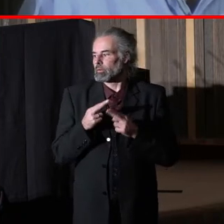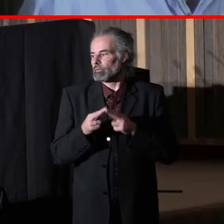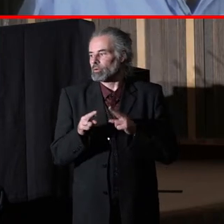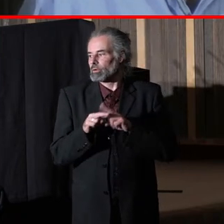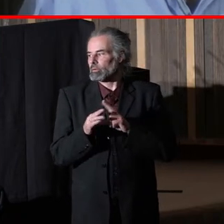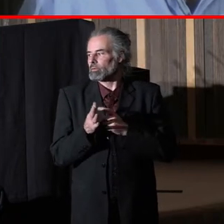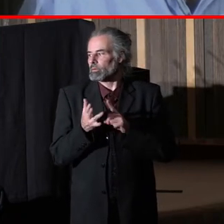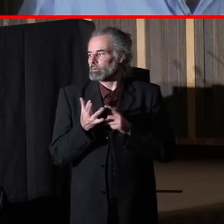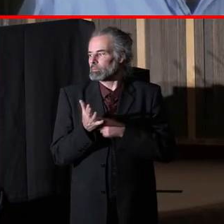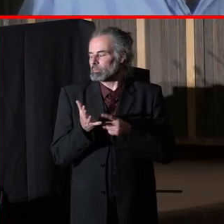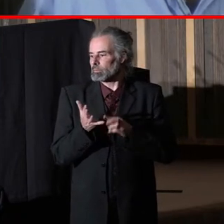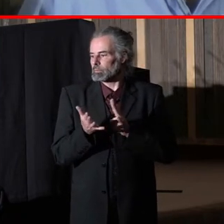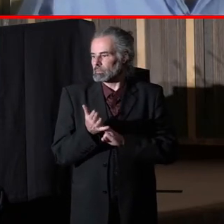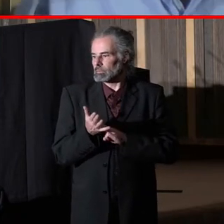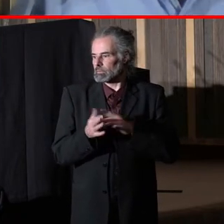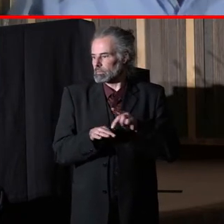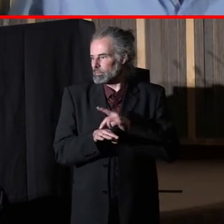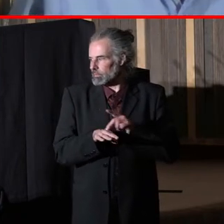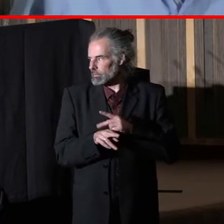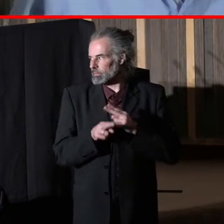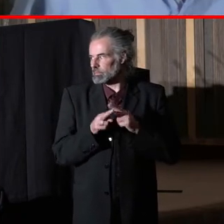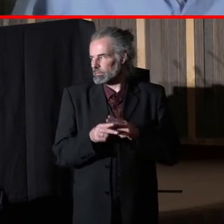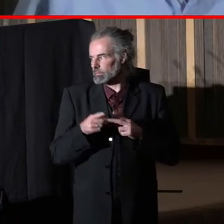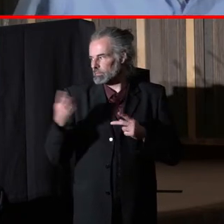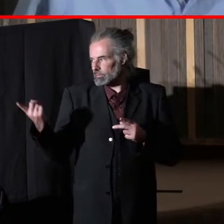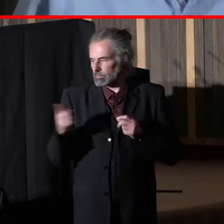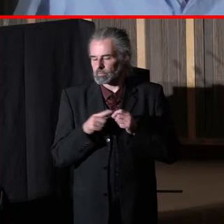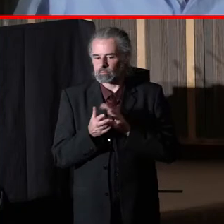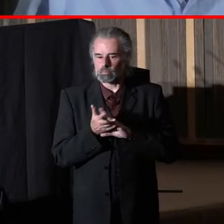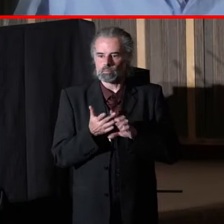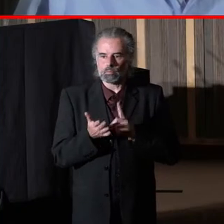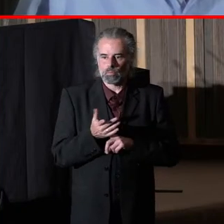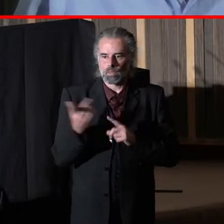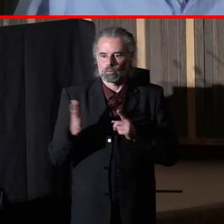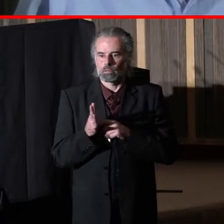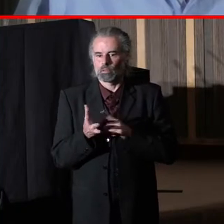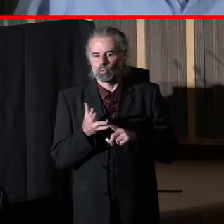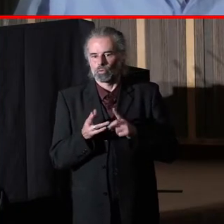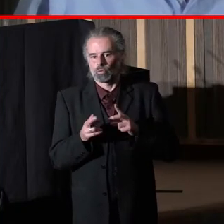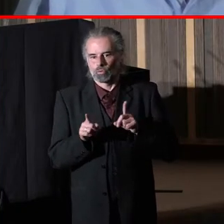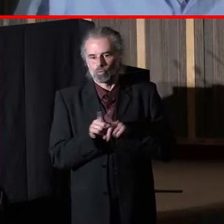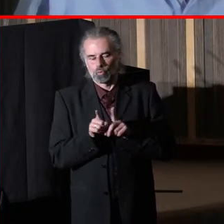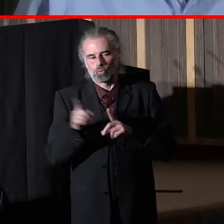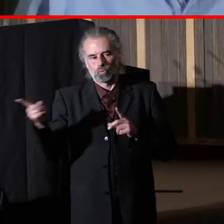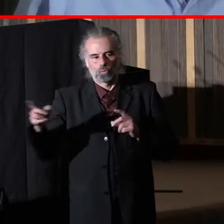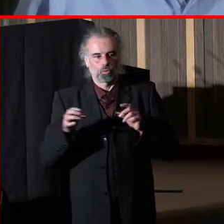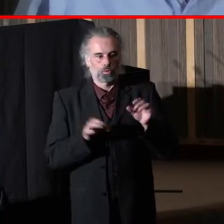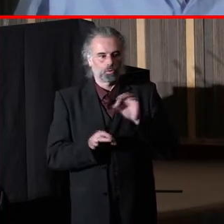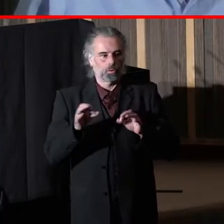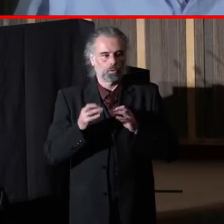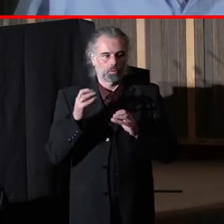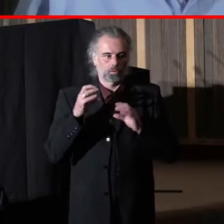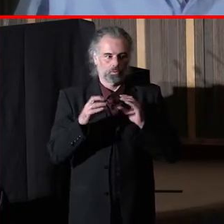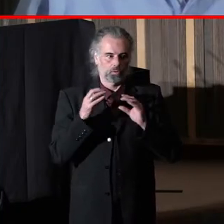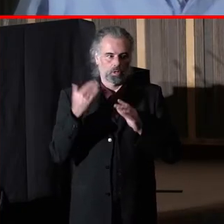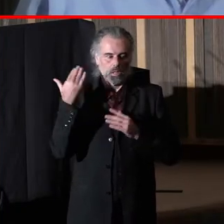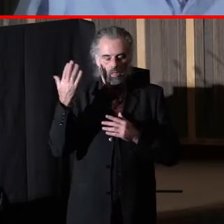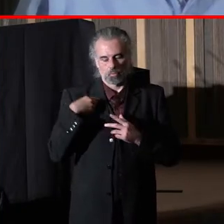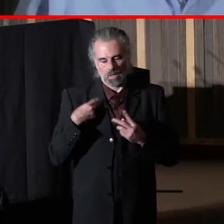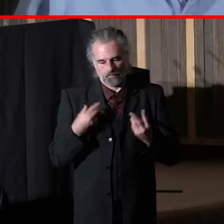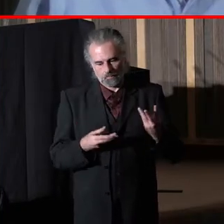our participants, so that is Phil and Joe and also the science communicators that we met in an